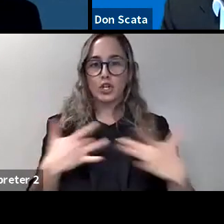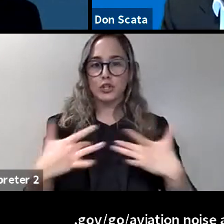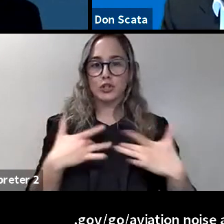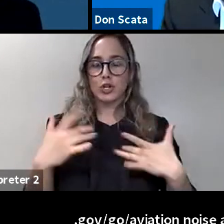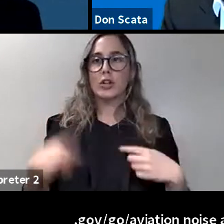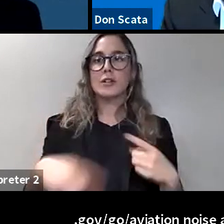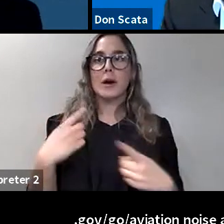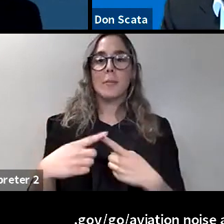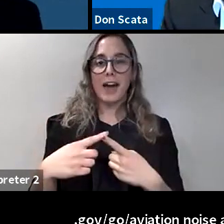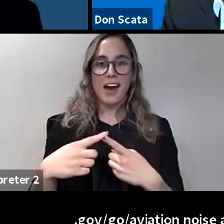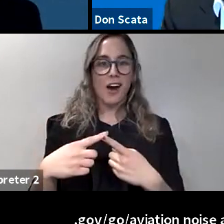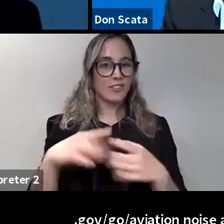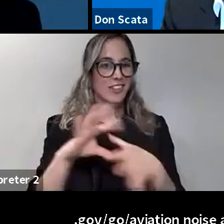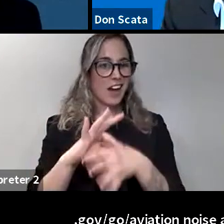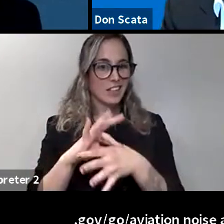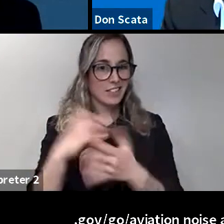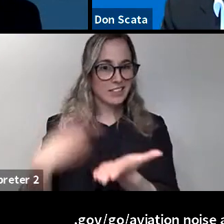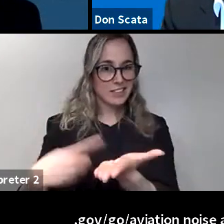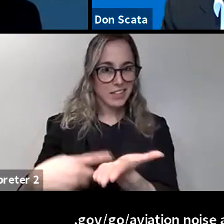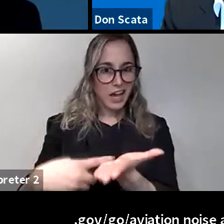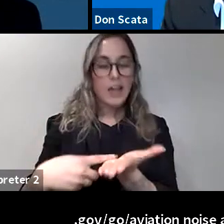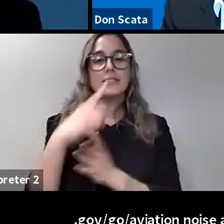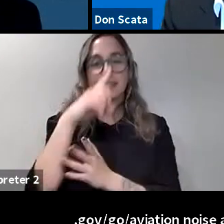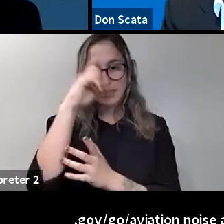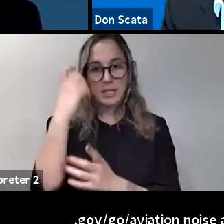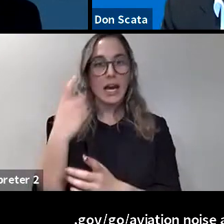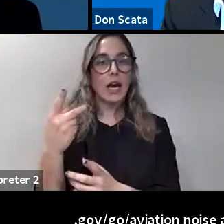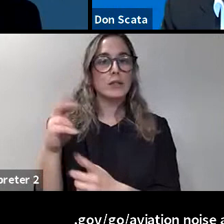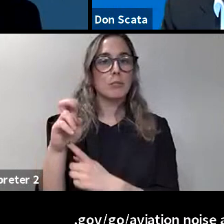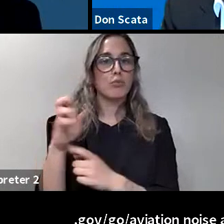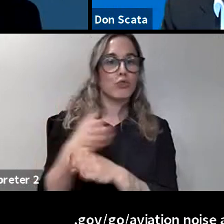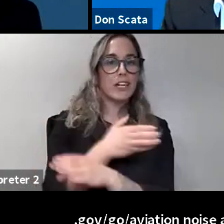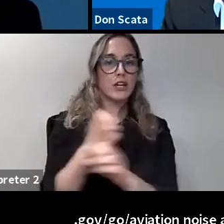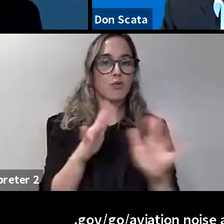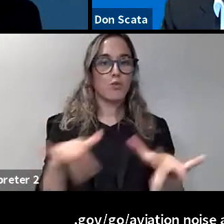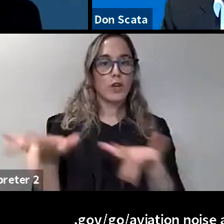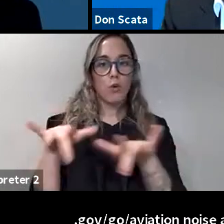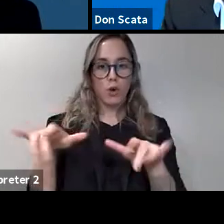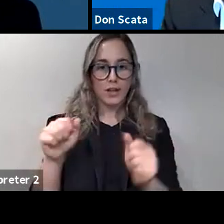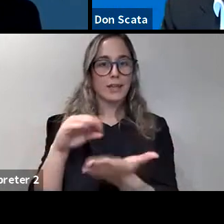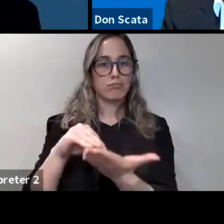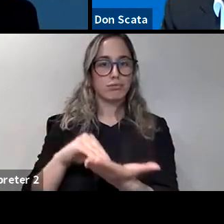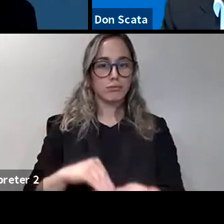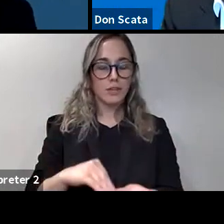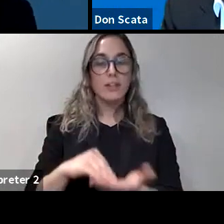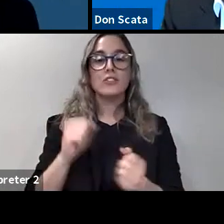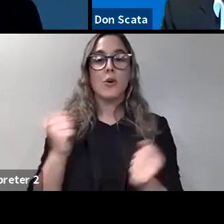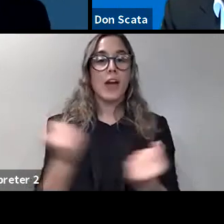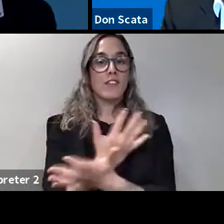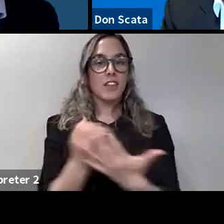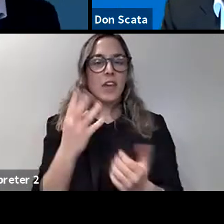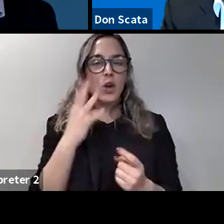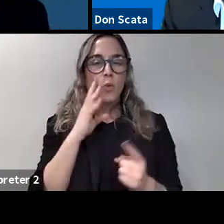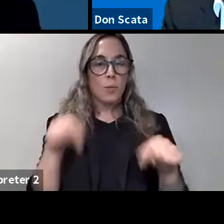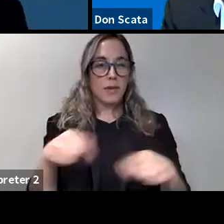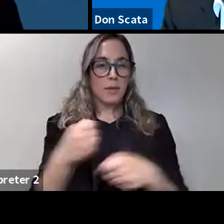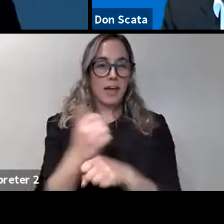fidelity of it, and that's because those were pre-recorded. So these will all be made available